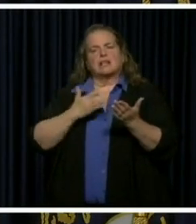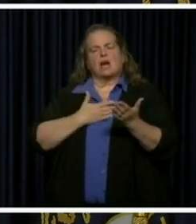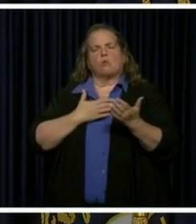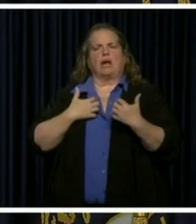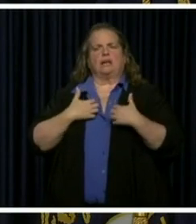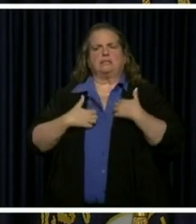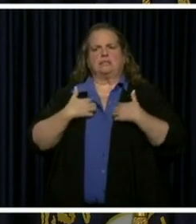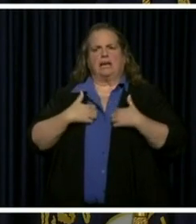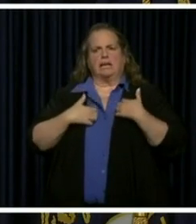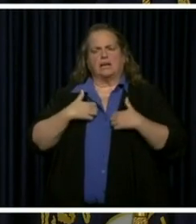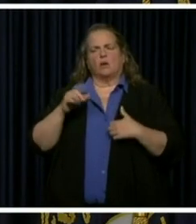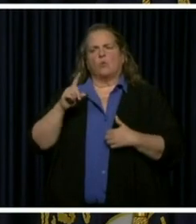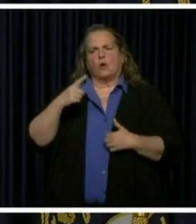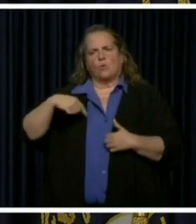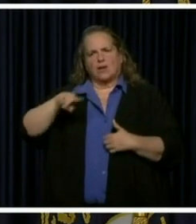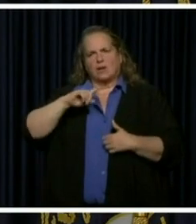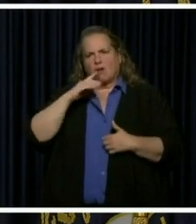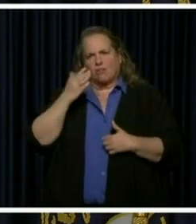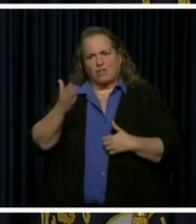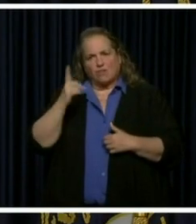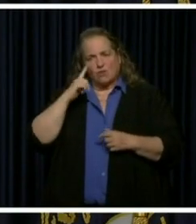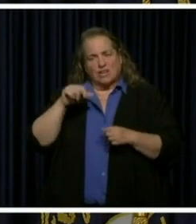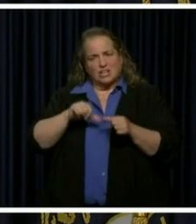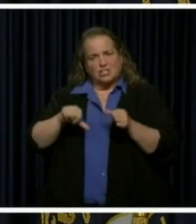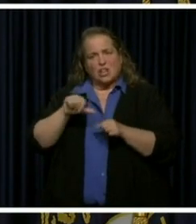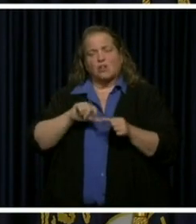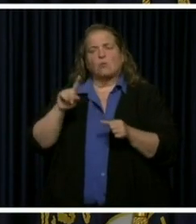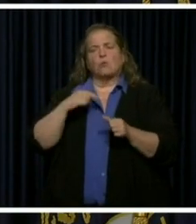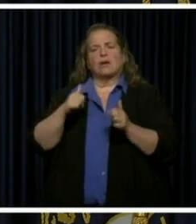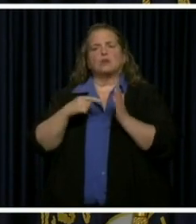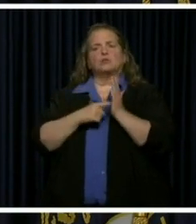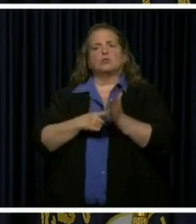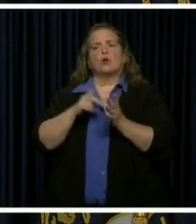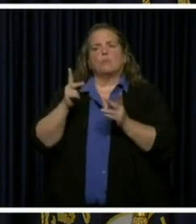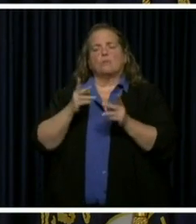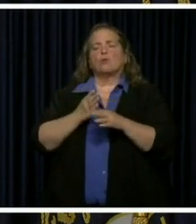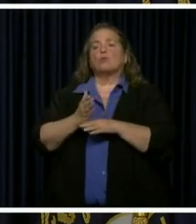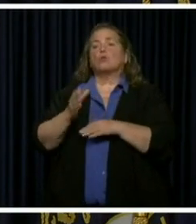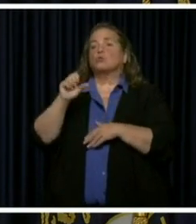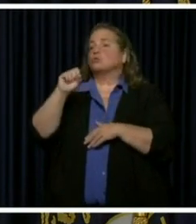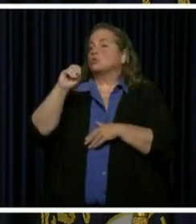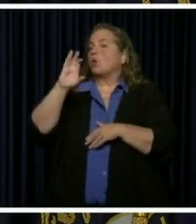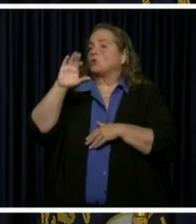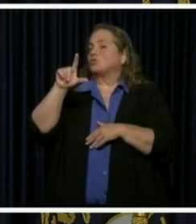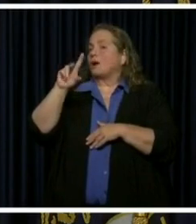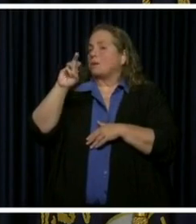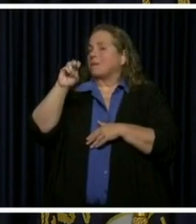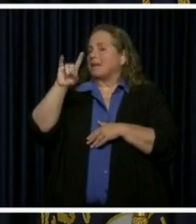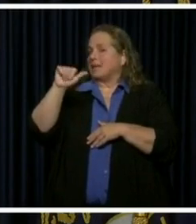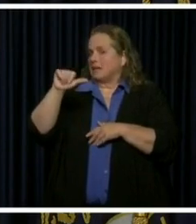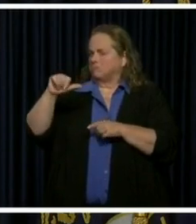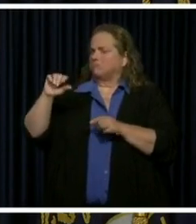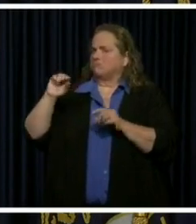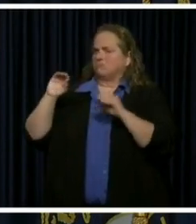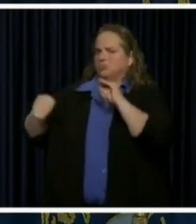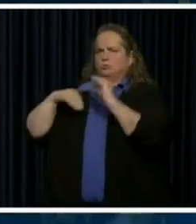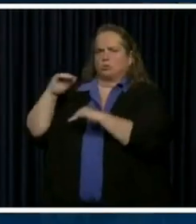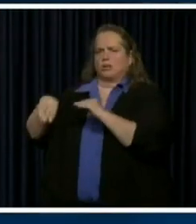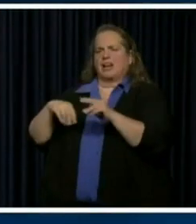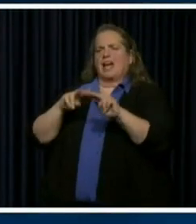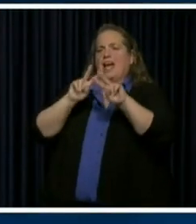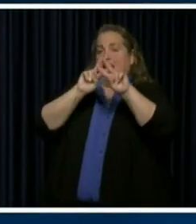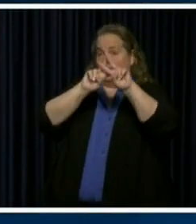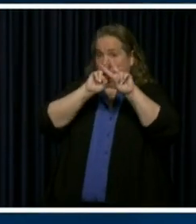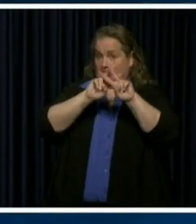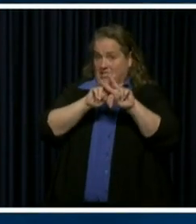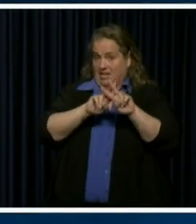anxieties, where we are there for each other, and where we can show people through social media that we are not alone. We use these hashtags,